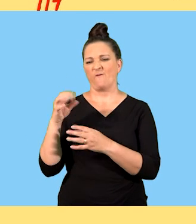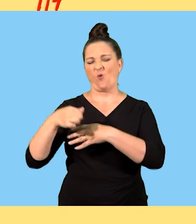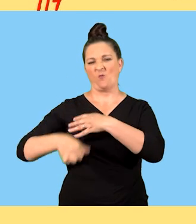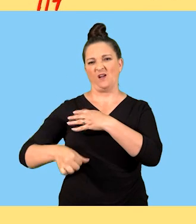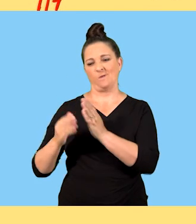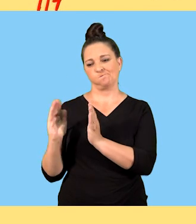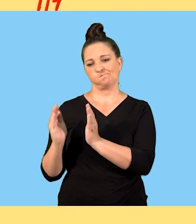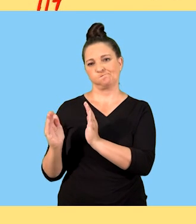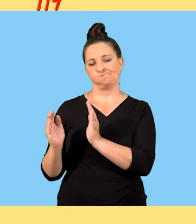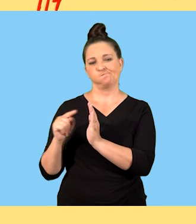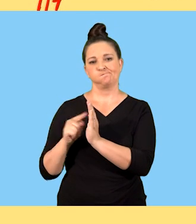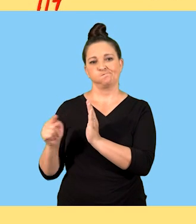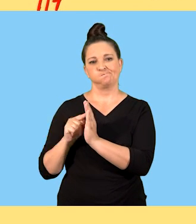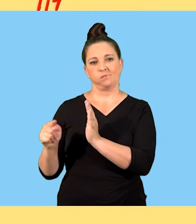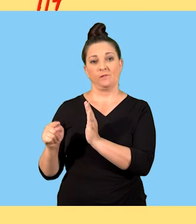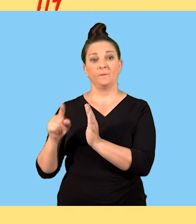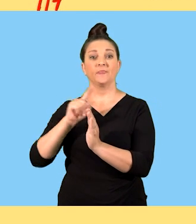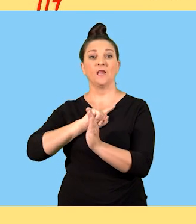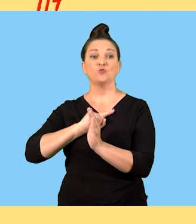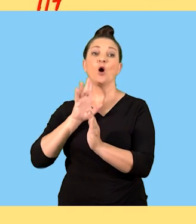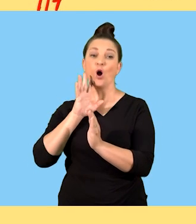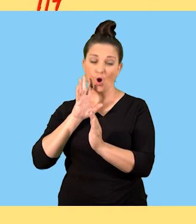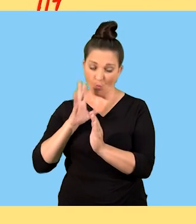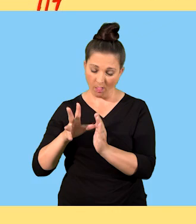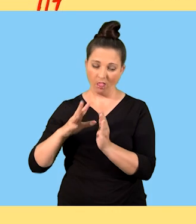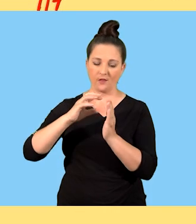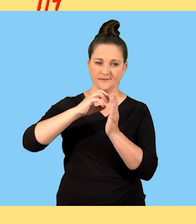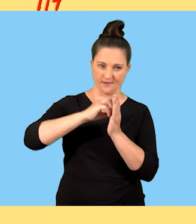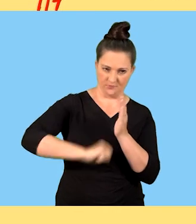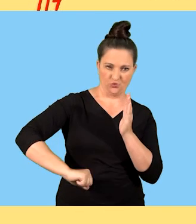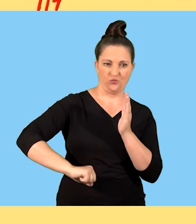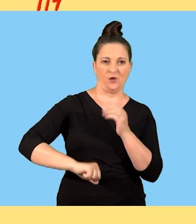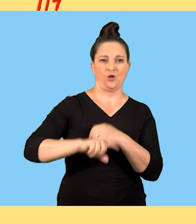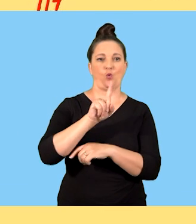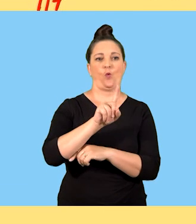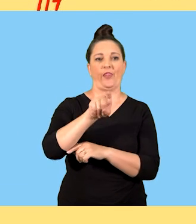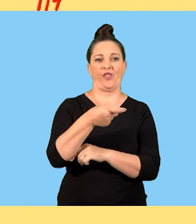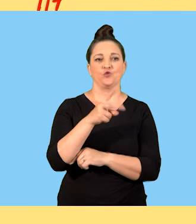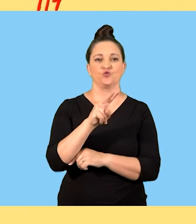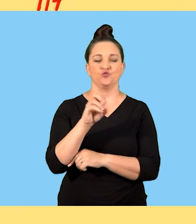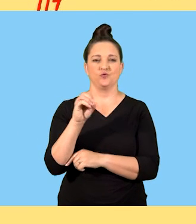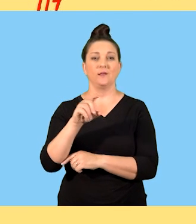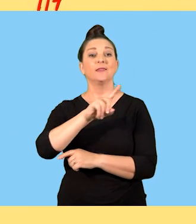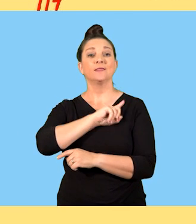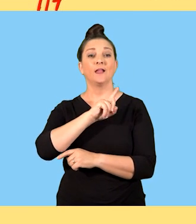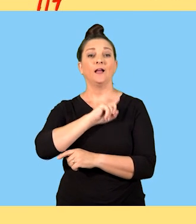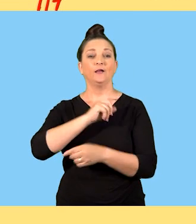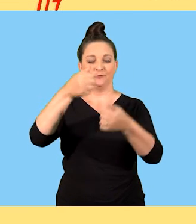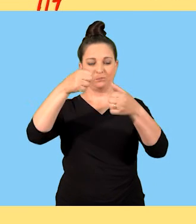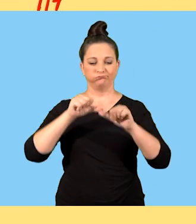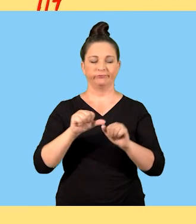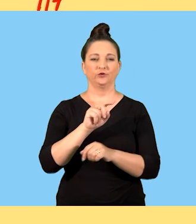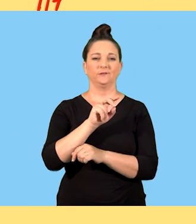see here, this 4 months here. So we will subtract it, which is 1,200. Then we end up